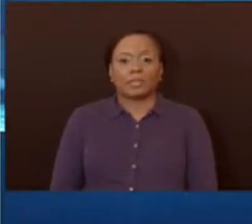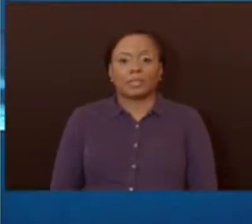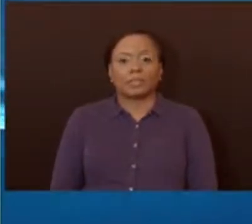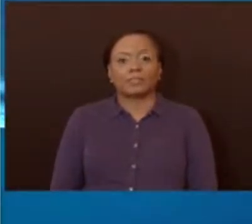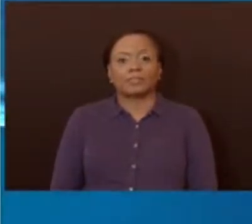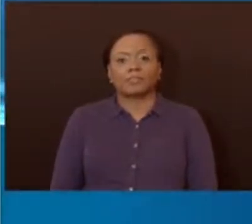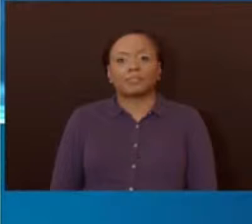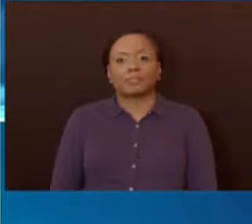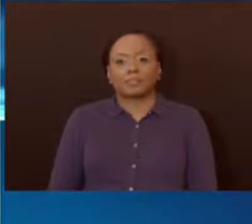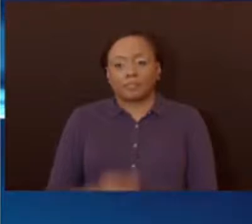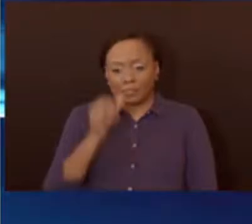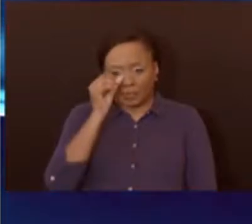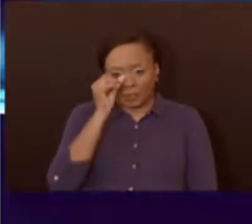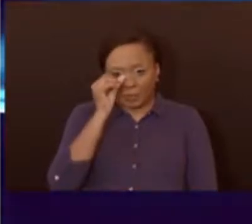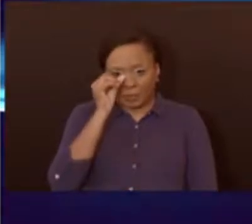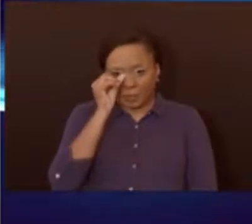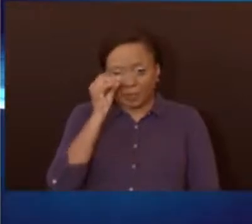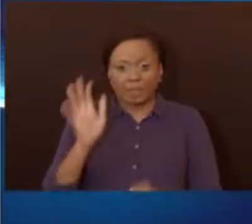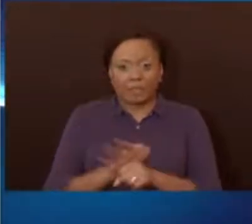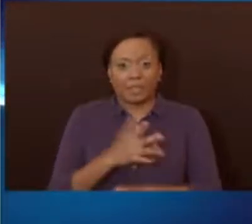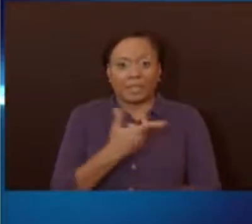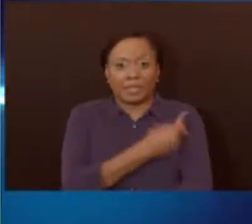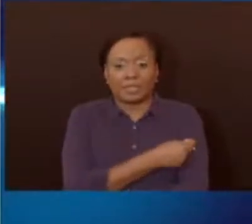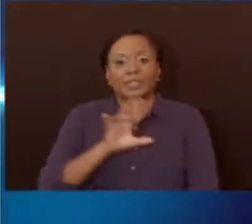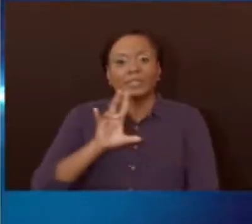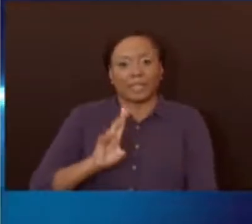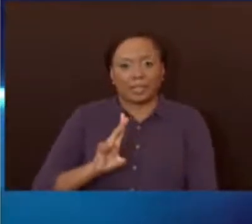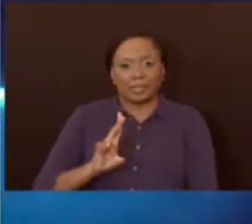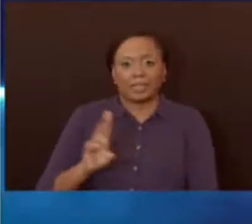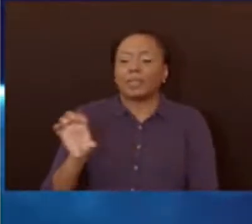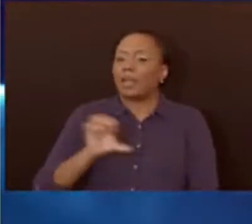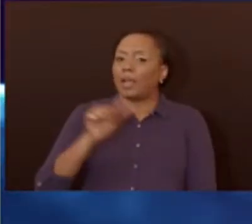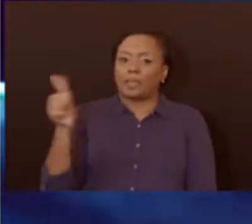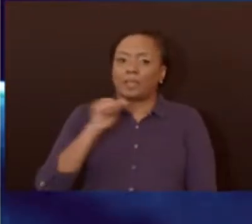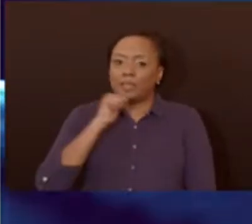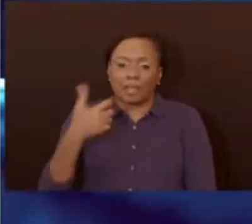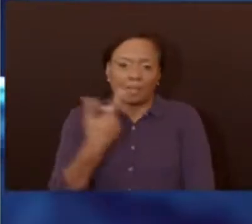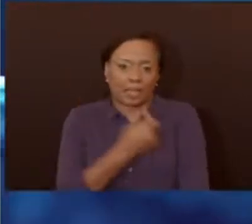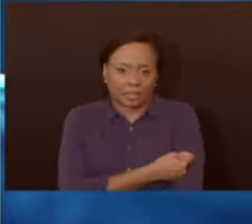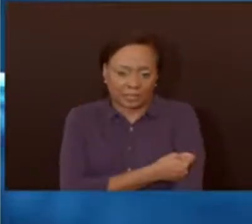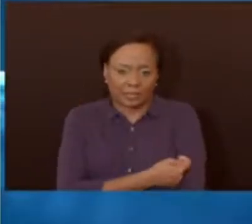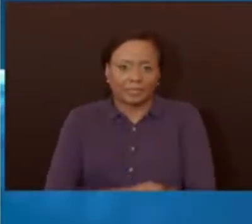the non-vaccinated were 41, representing 15 and 85%.